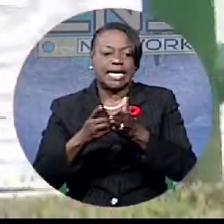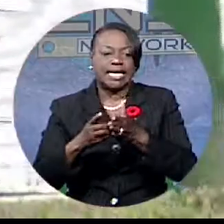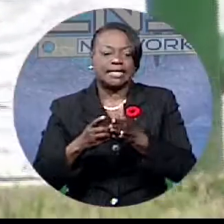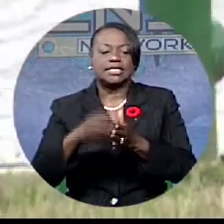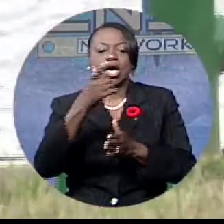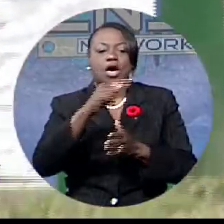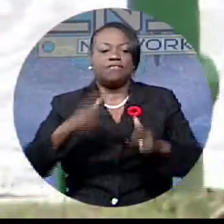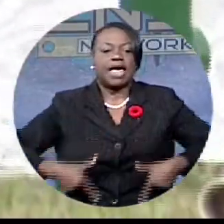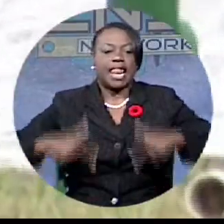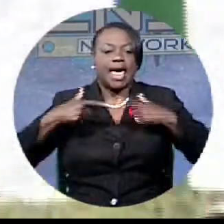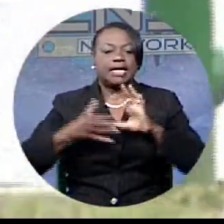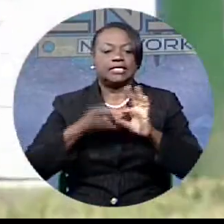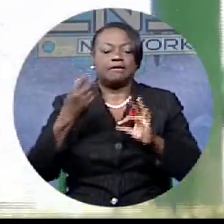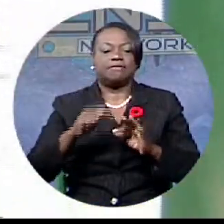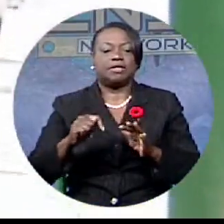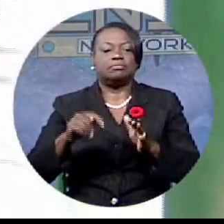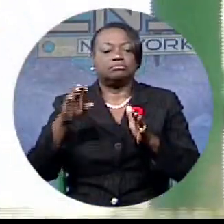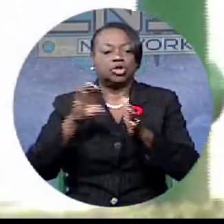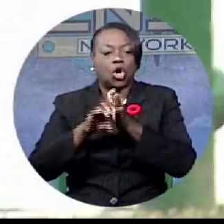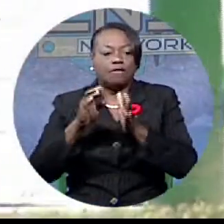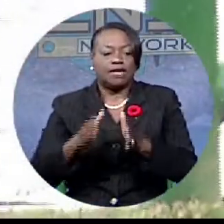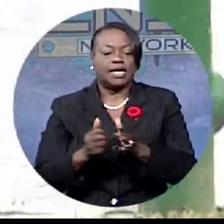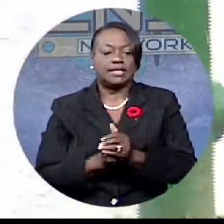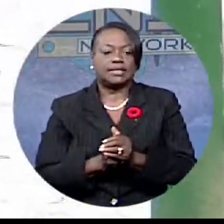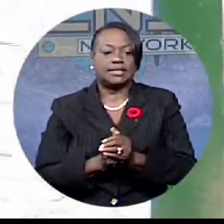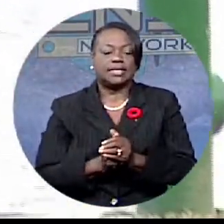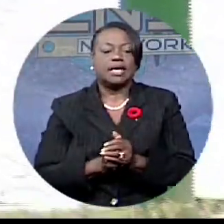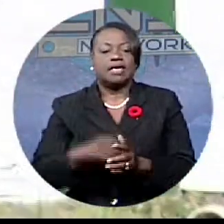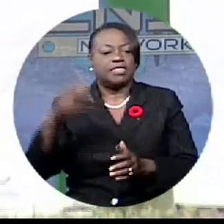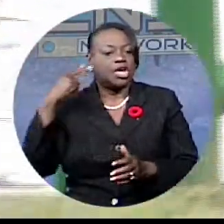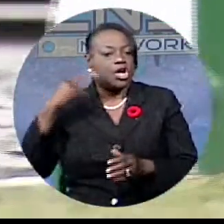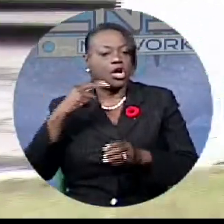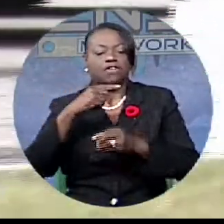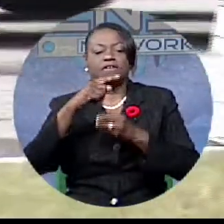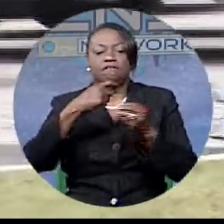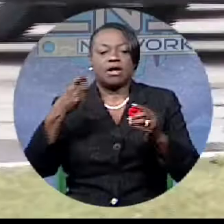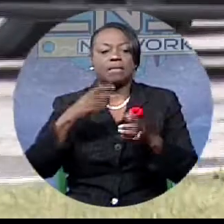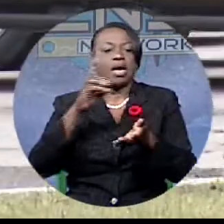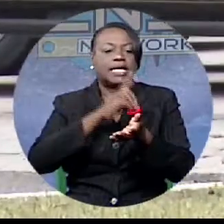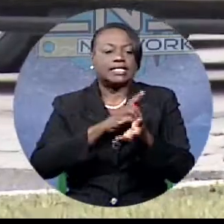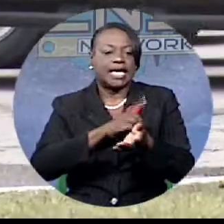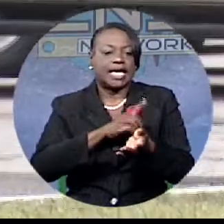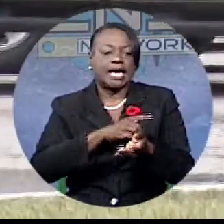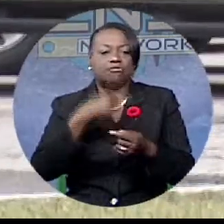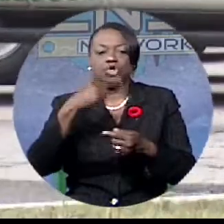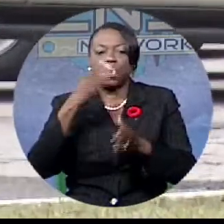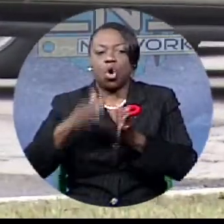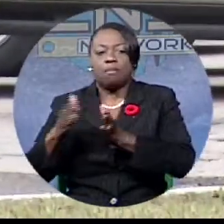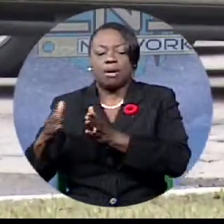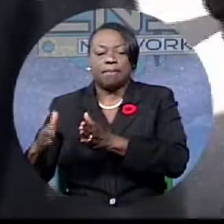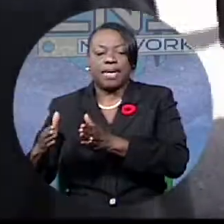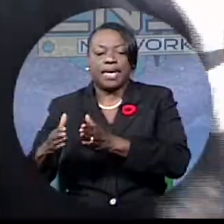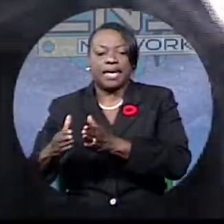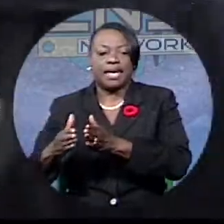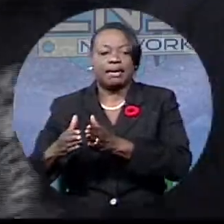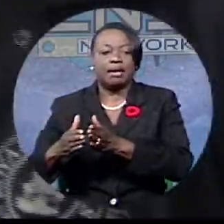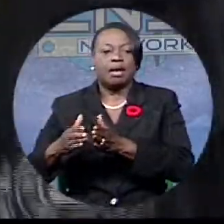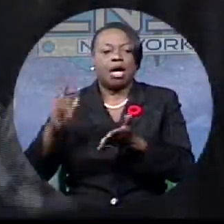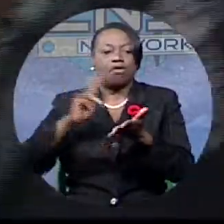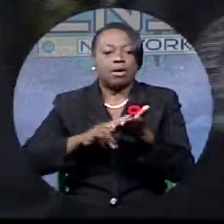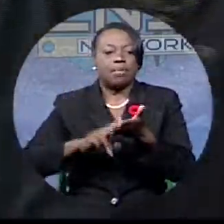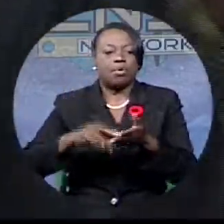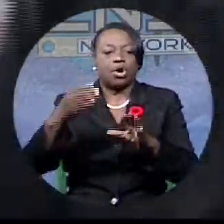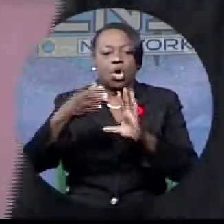convicts in the probation reports. The court also heard from a psychiatrist who prepared reports on Stubbs, Davis, and